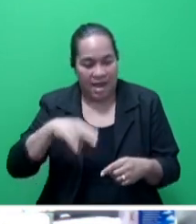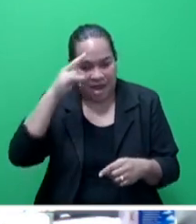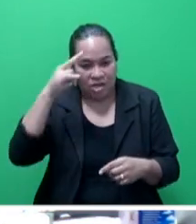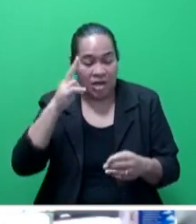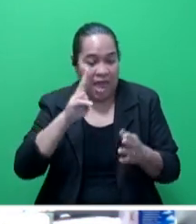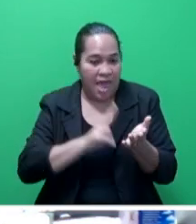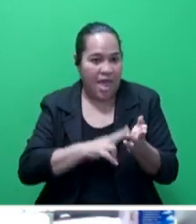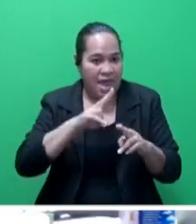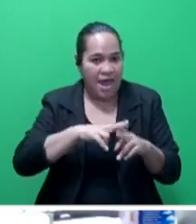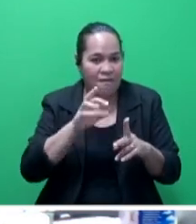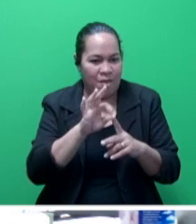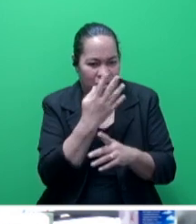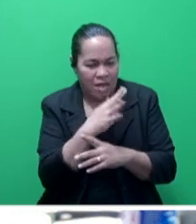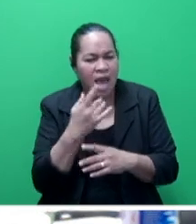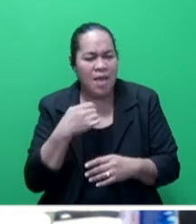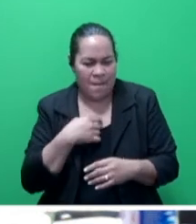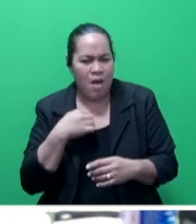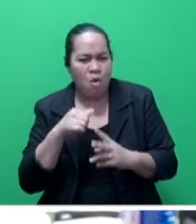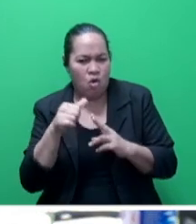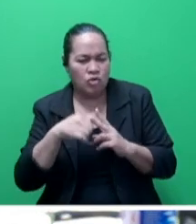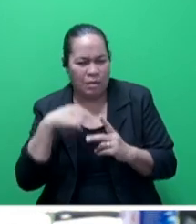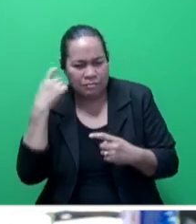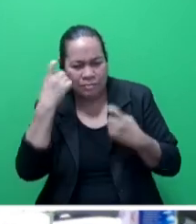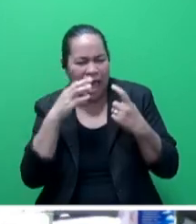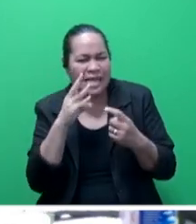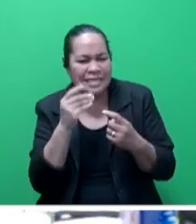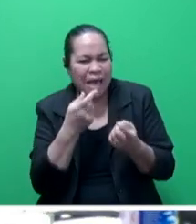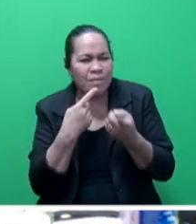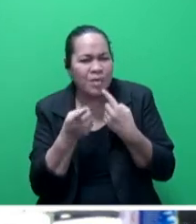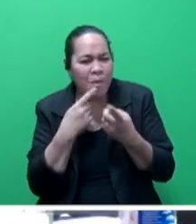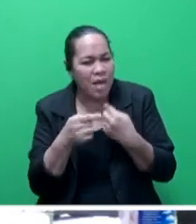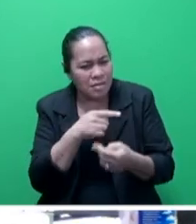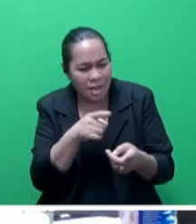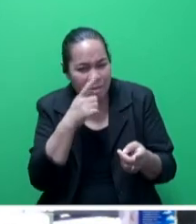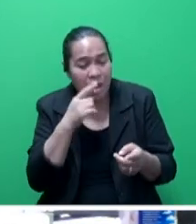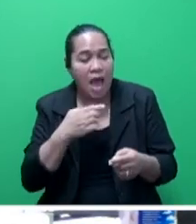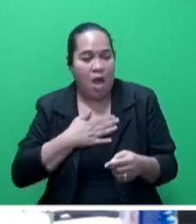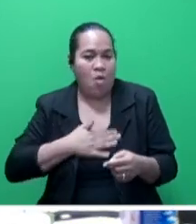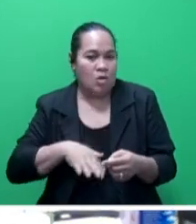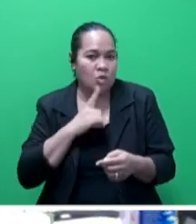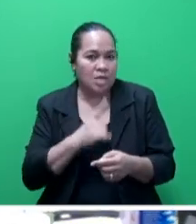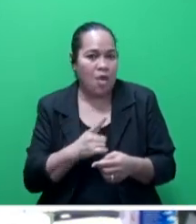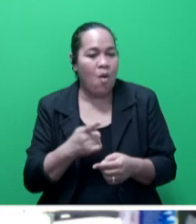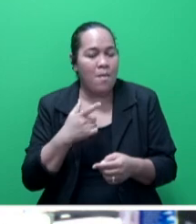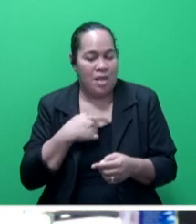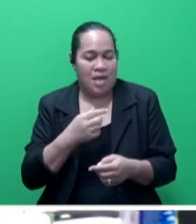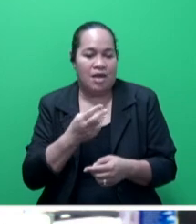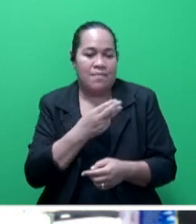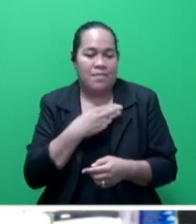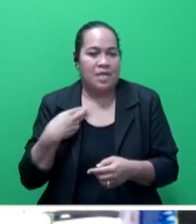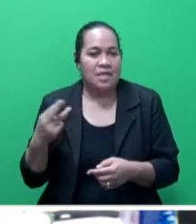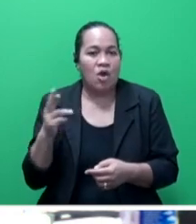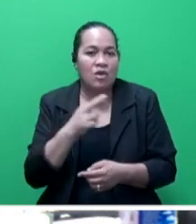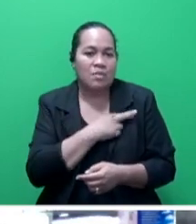Party. I'm also concerned about some of the statements in this House, and I need to mention this as Minister responsible